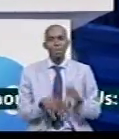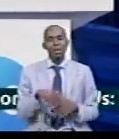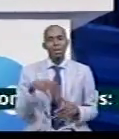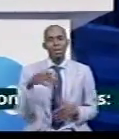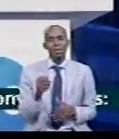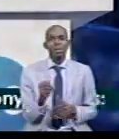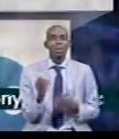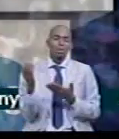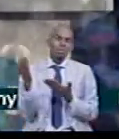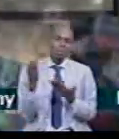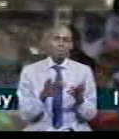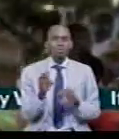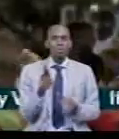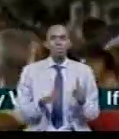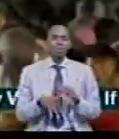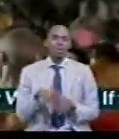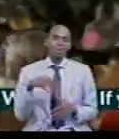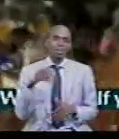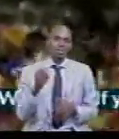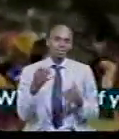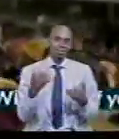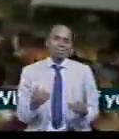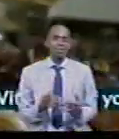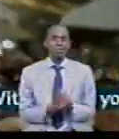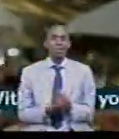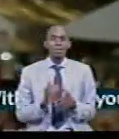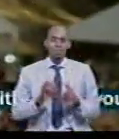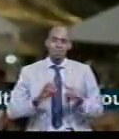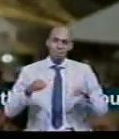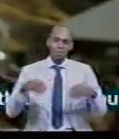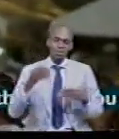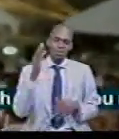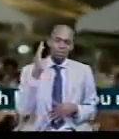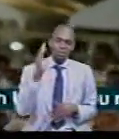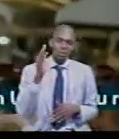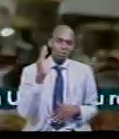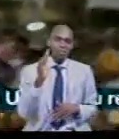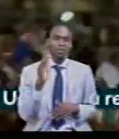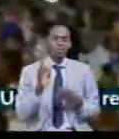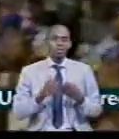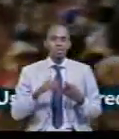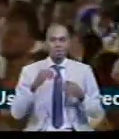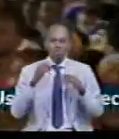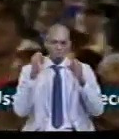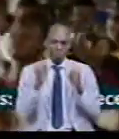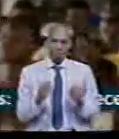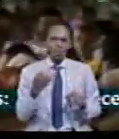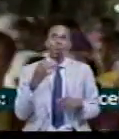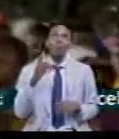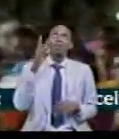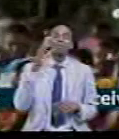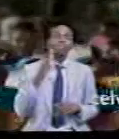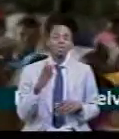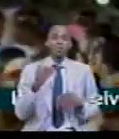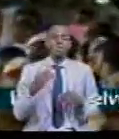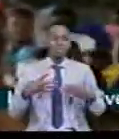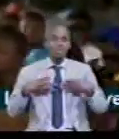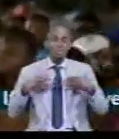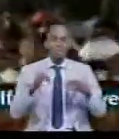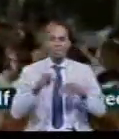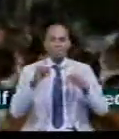them out to testify to the power of God, the healing power of